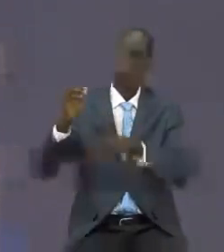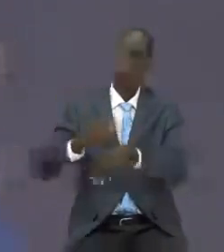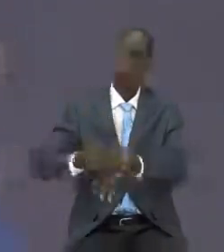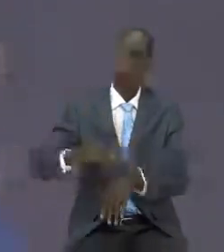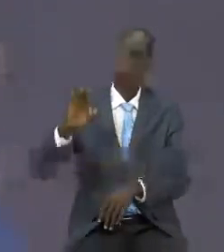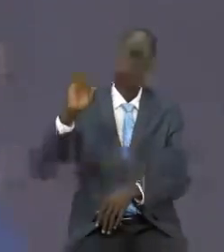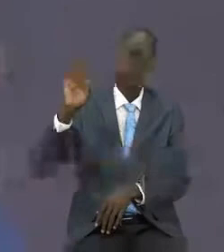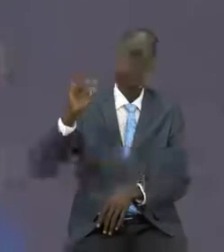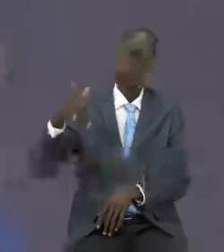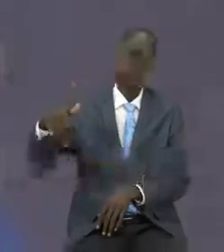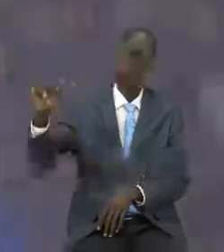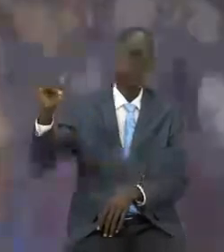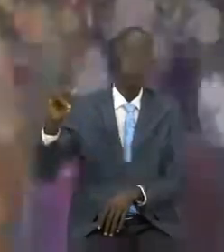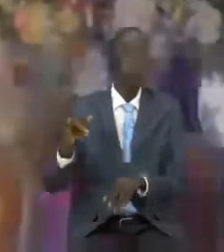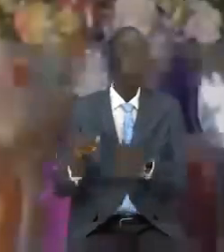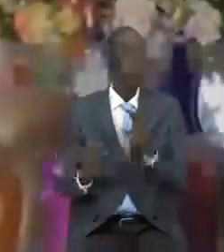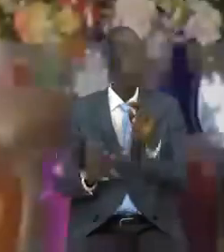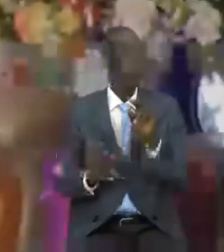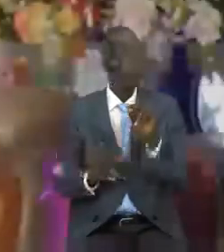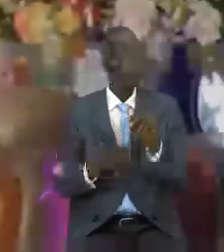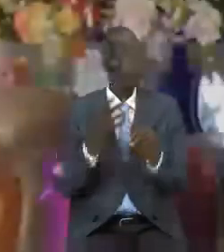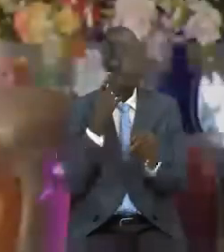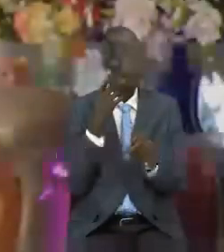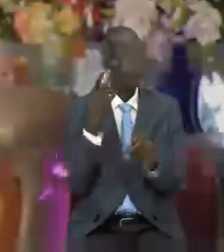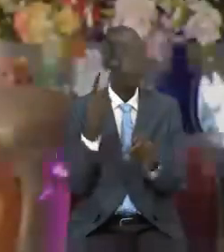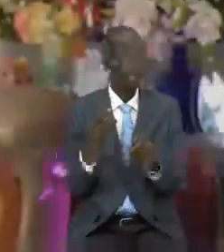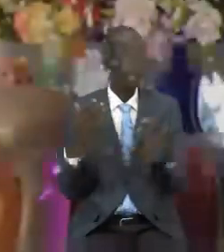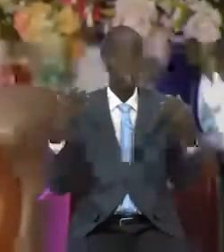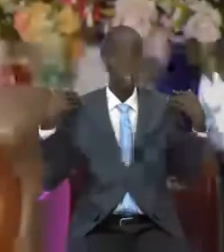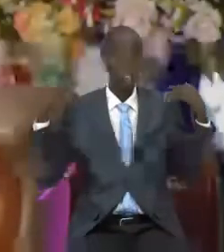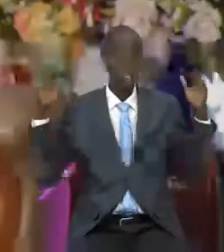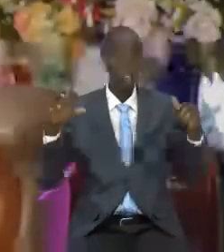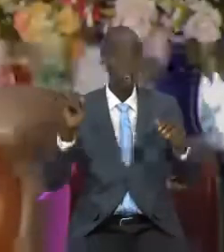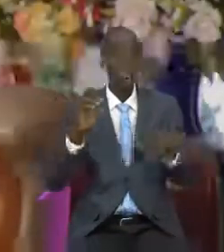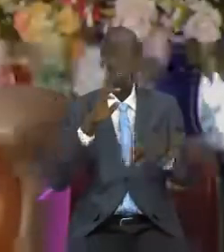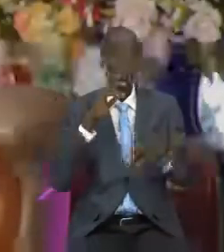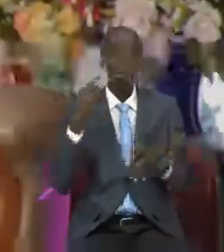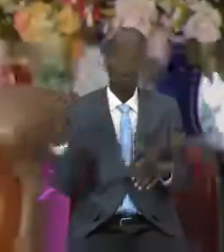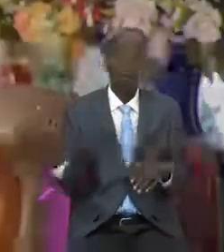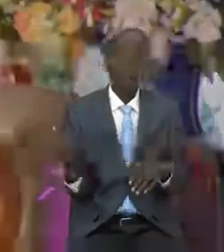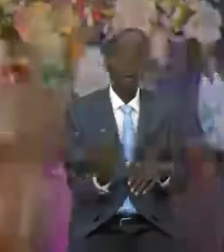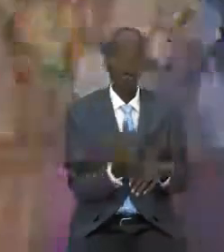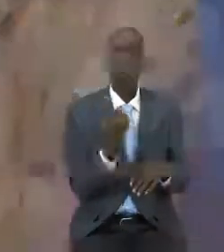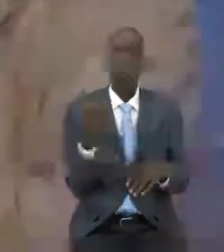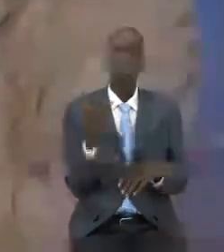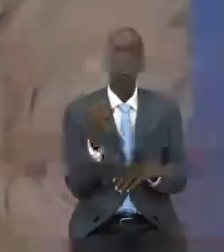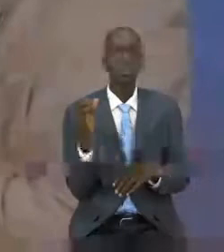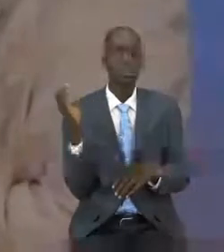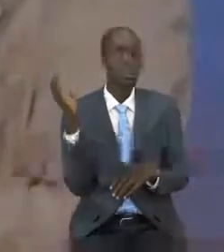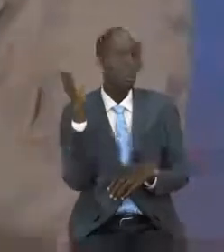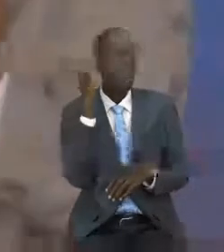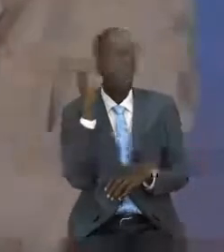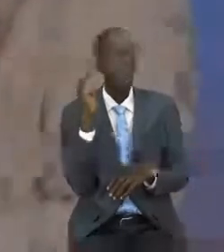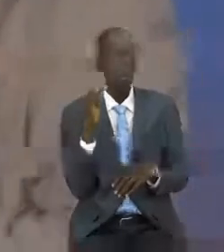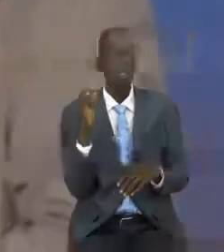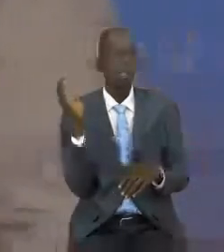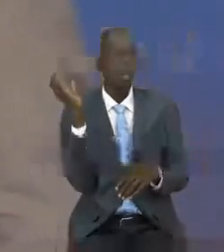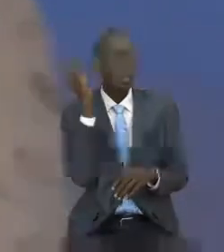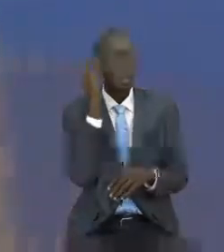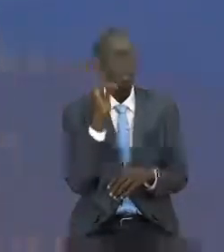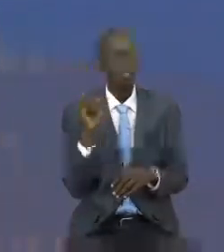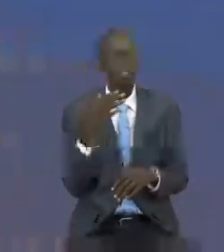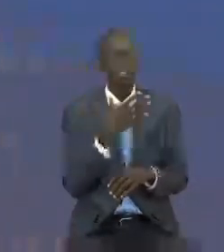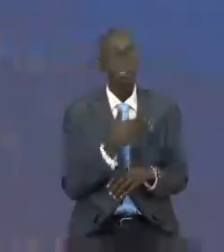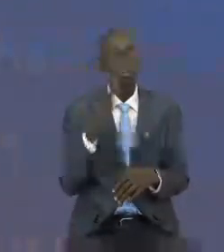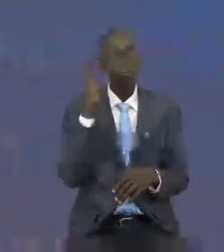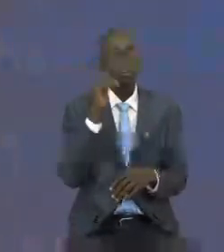on. You see the angels, they are always happening, always listening. And you'll not say,